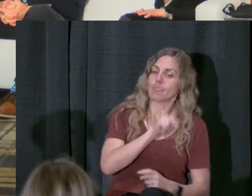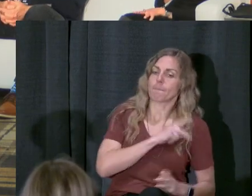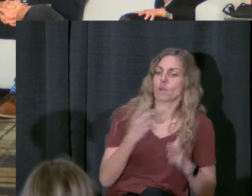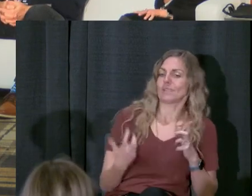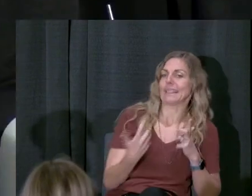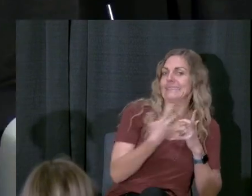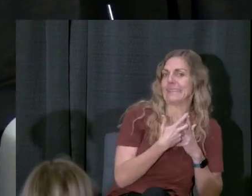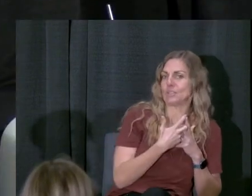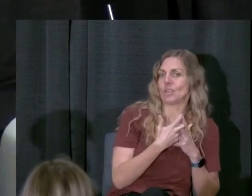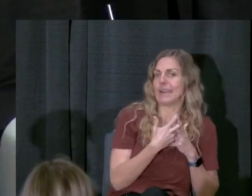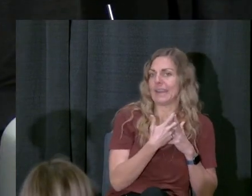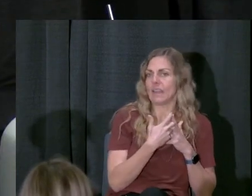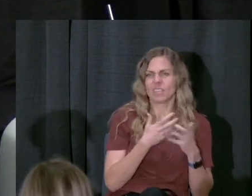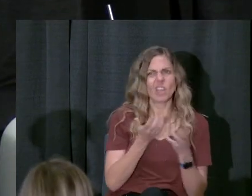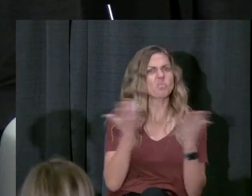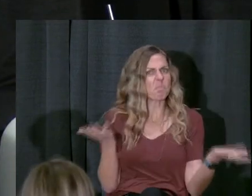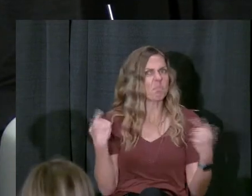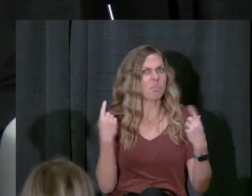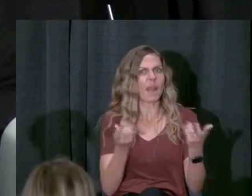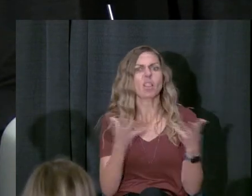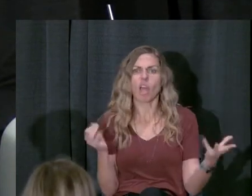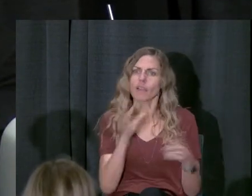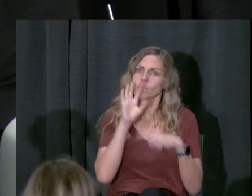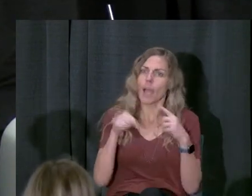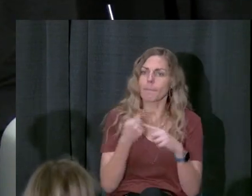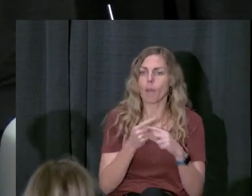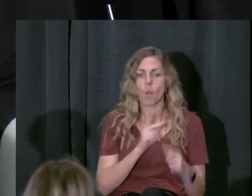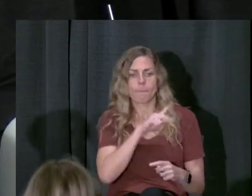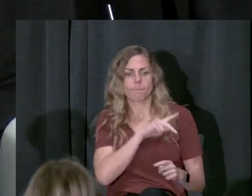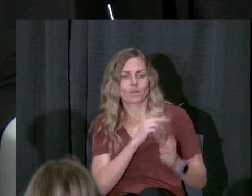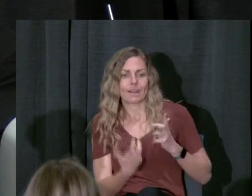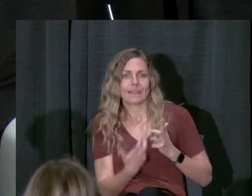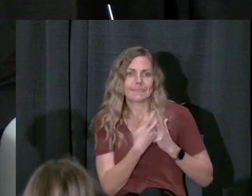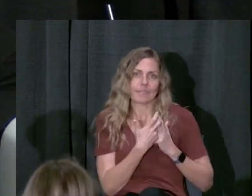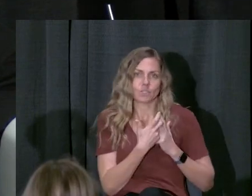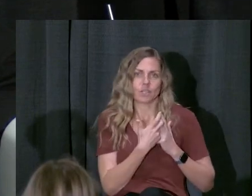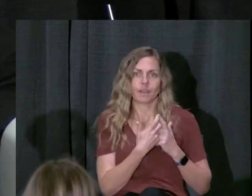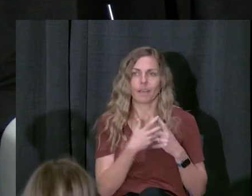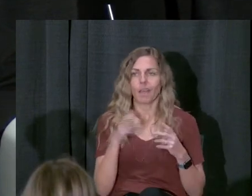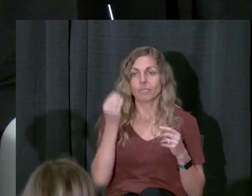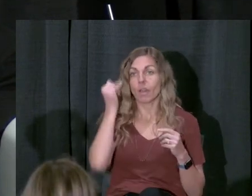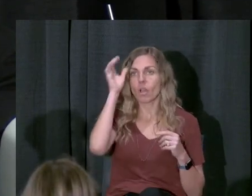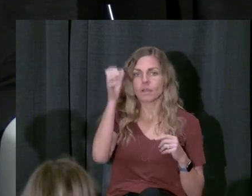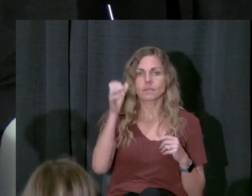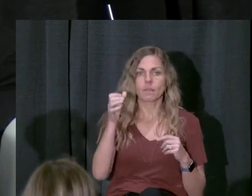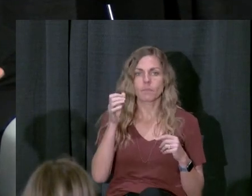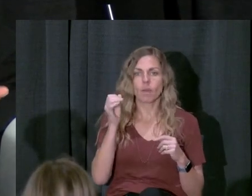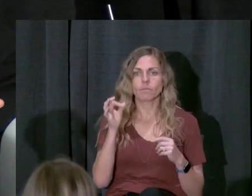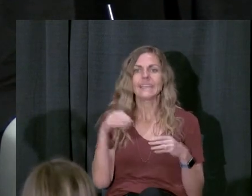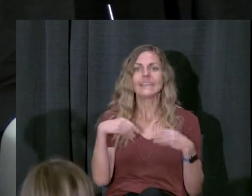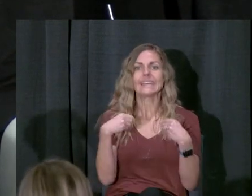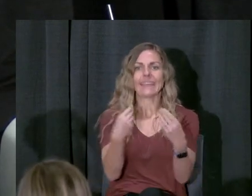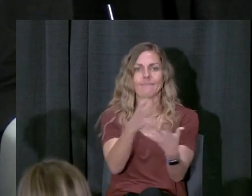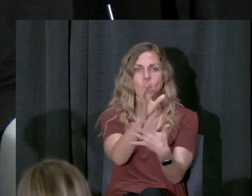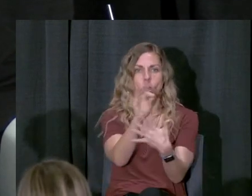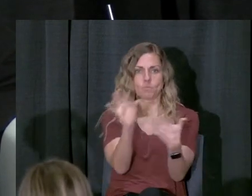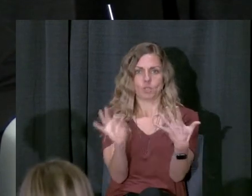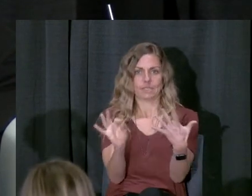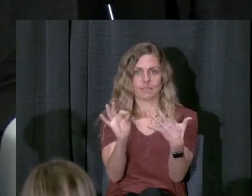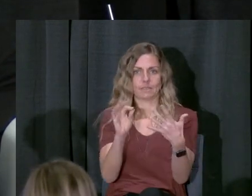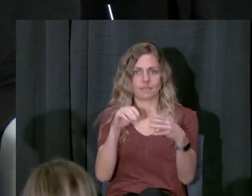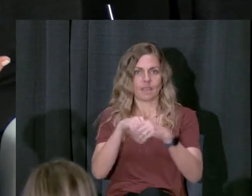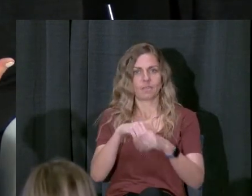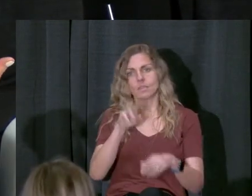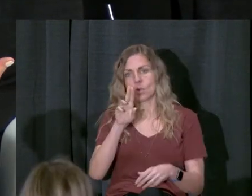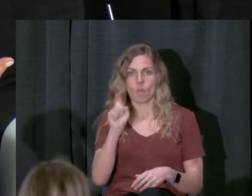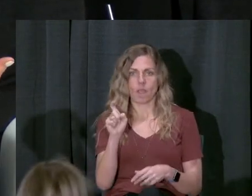been a lot of talk about personalization and the whole idea of giving options in the user